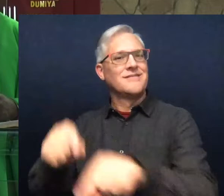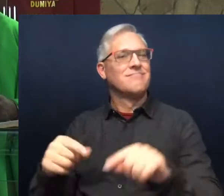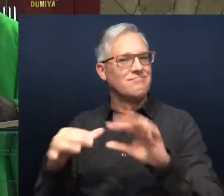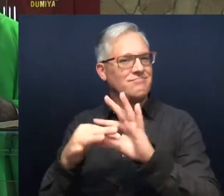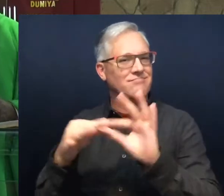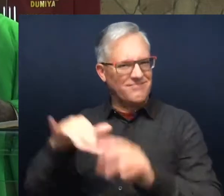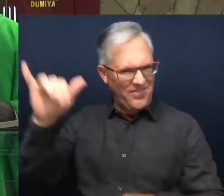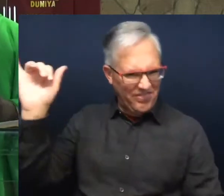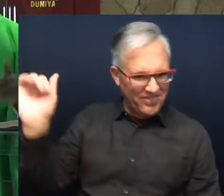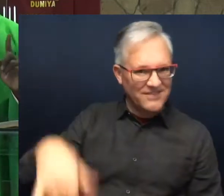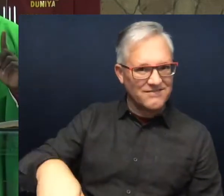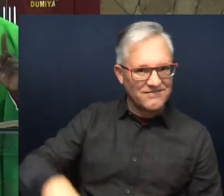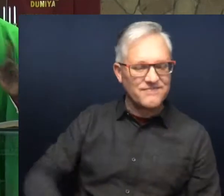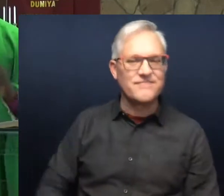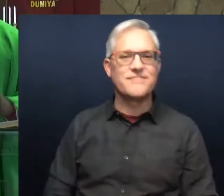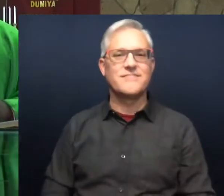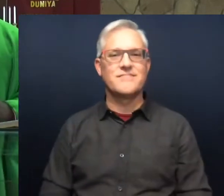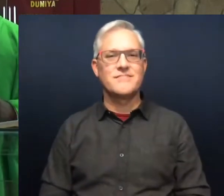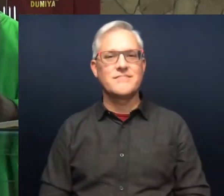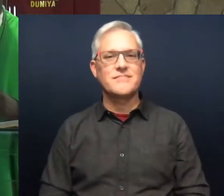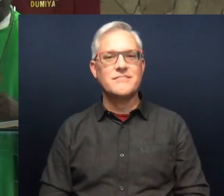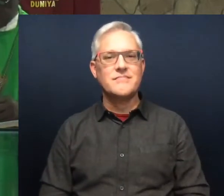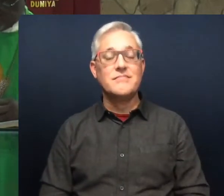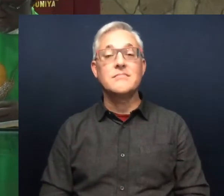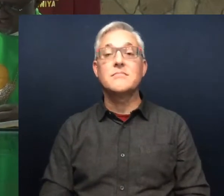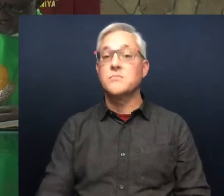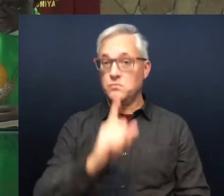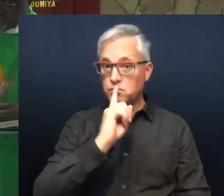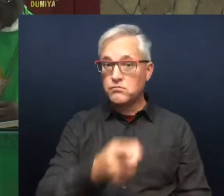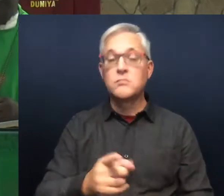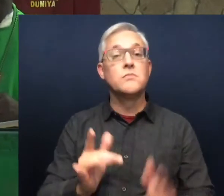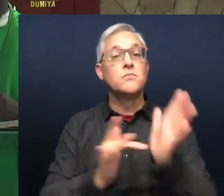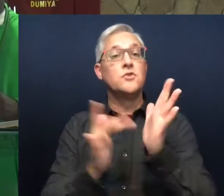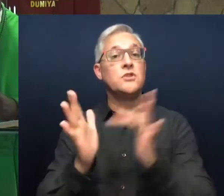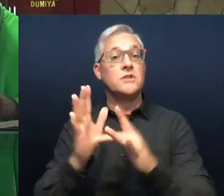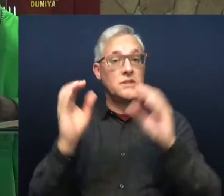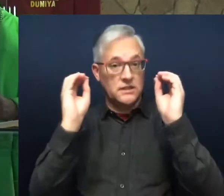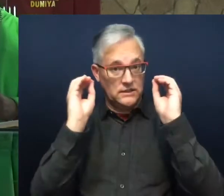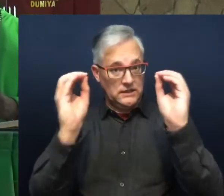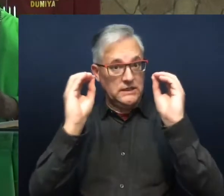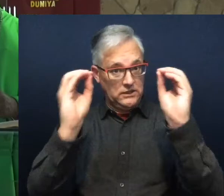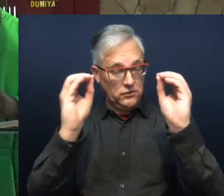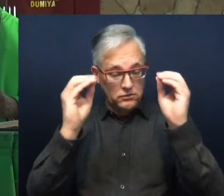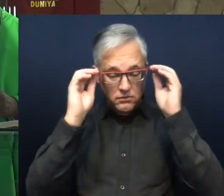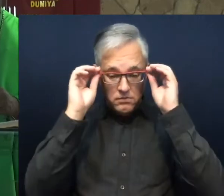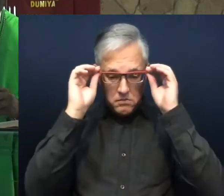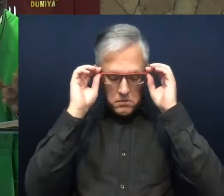testify. It is the truth that Jesus teaches us